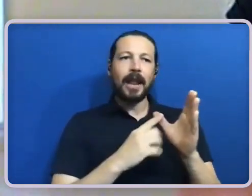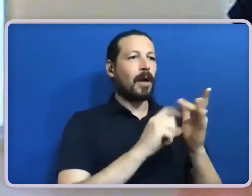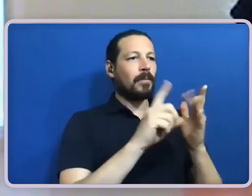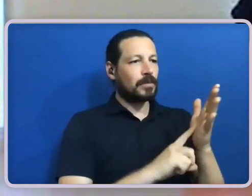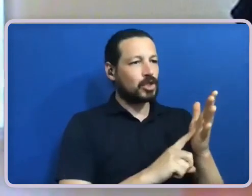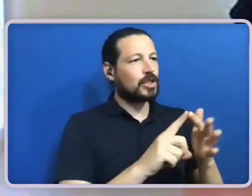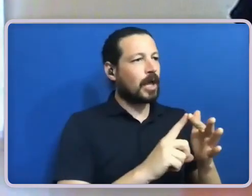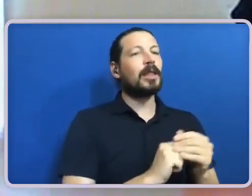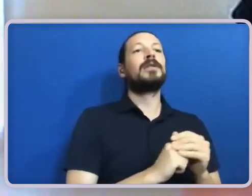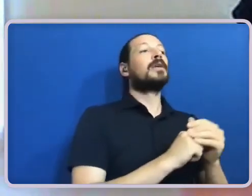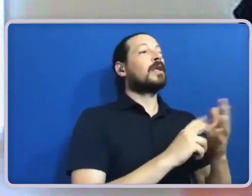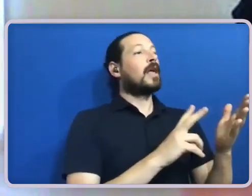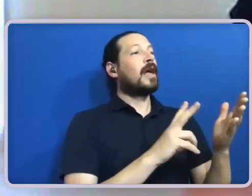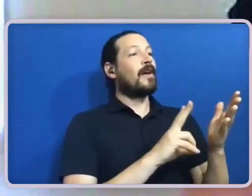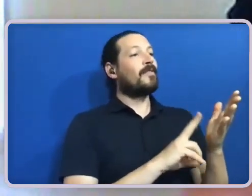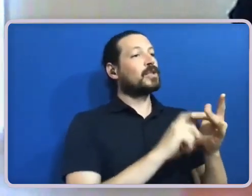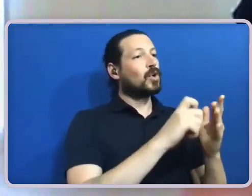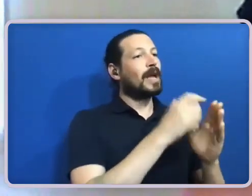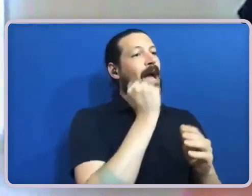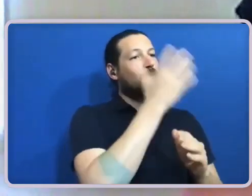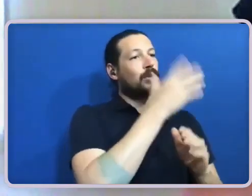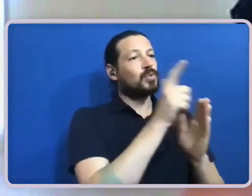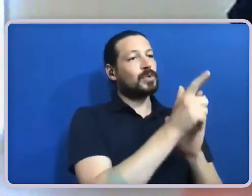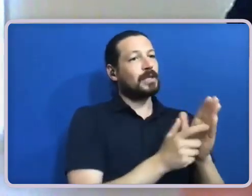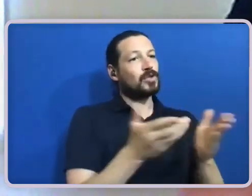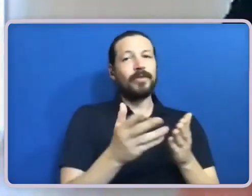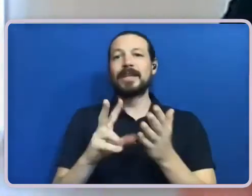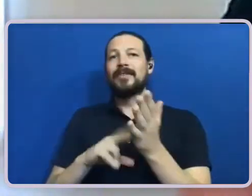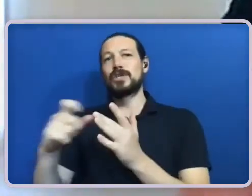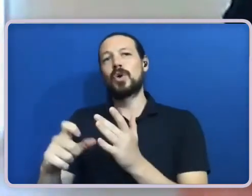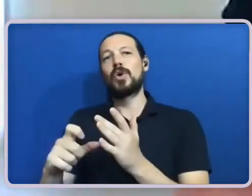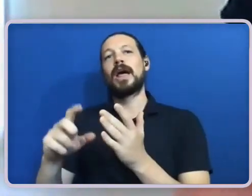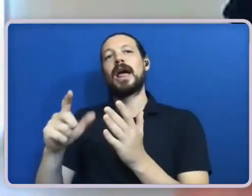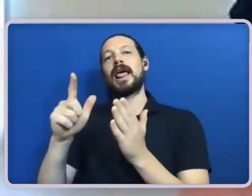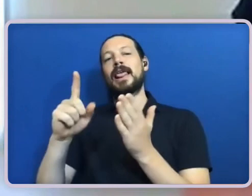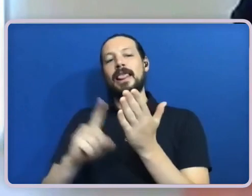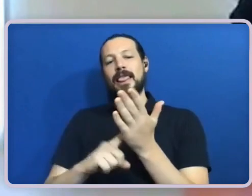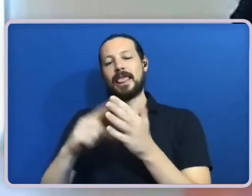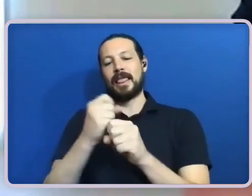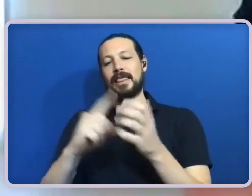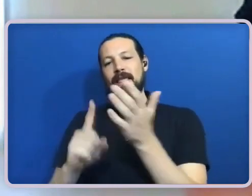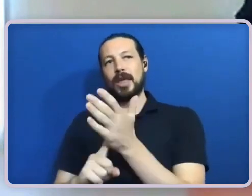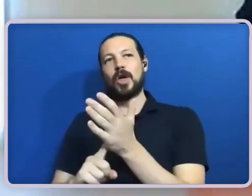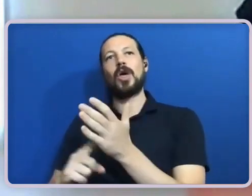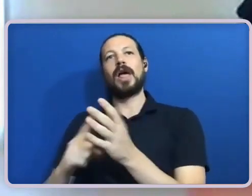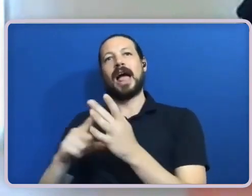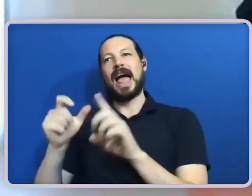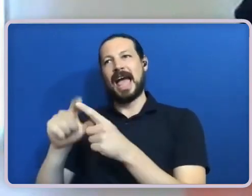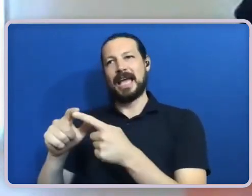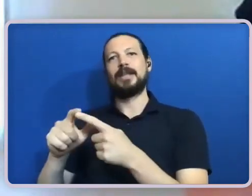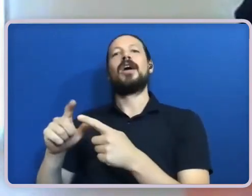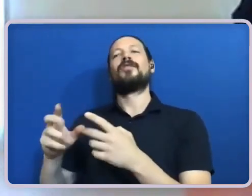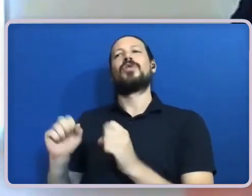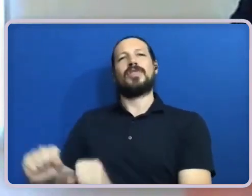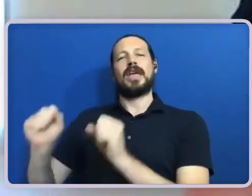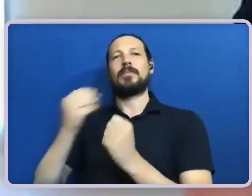Victorian Aboriginal Legal Service and Victoria Legal Aid for their presentation today and the fantastic work they do. Thank you to